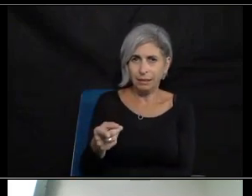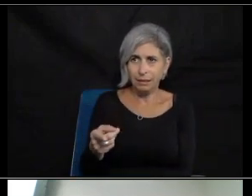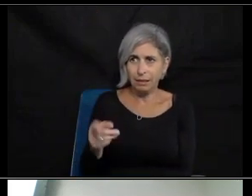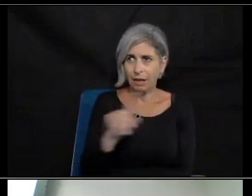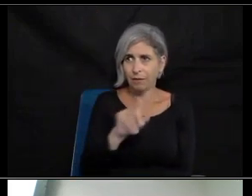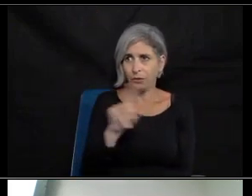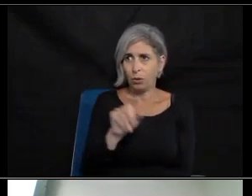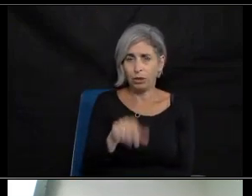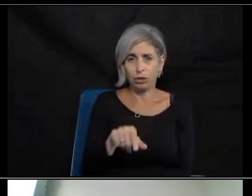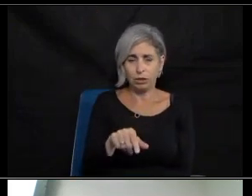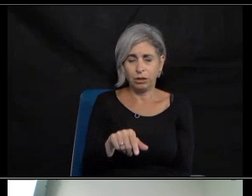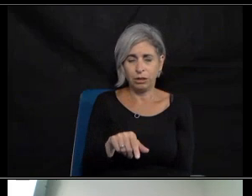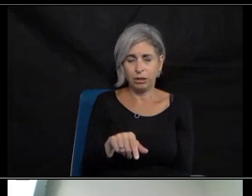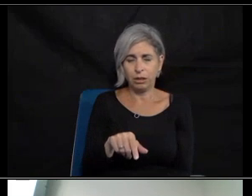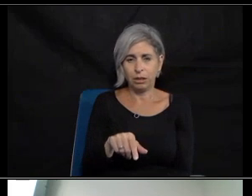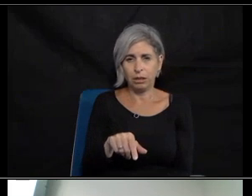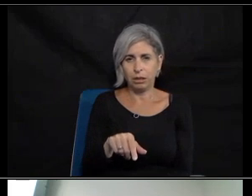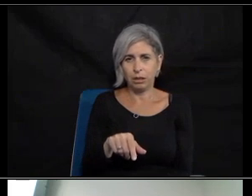I'd like to call the last question.